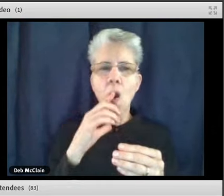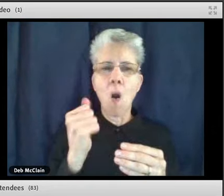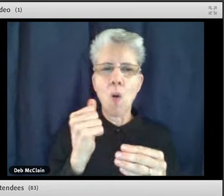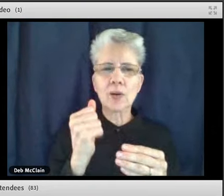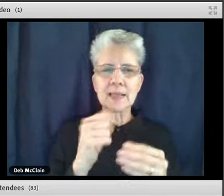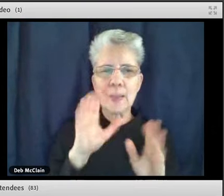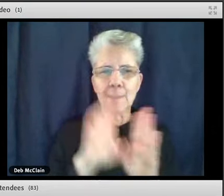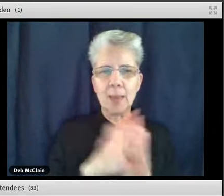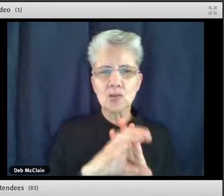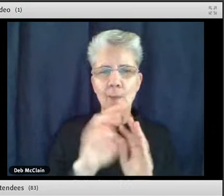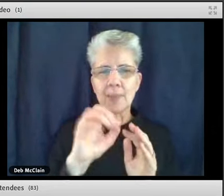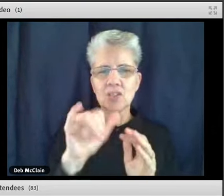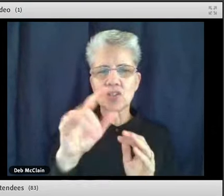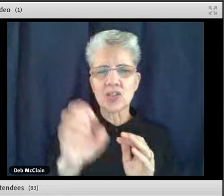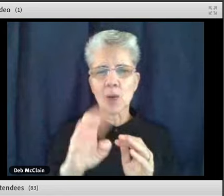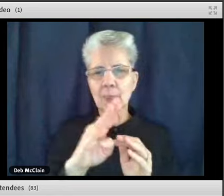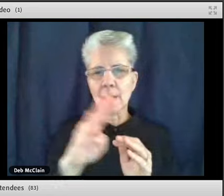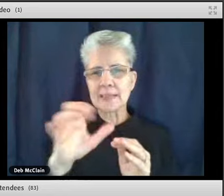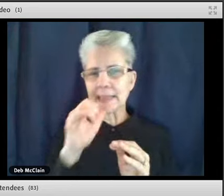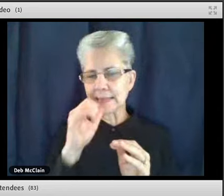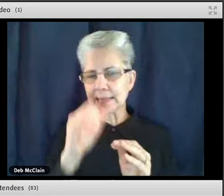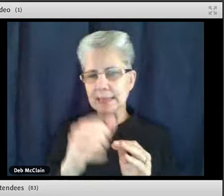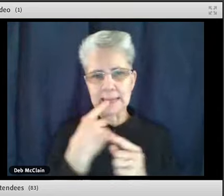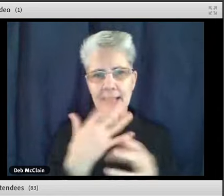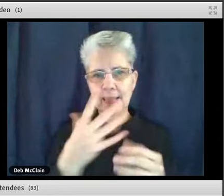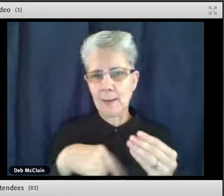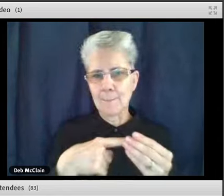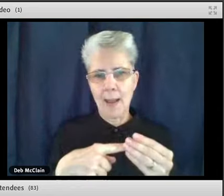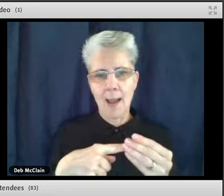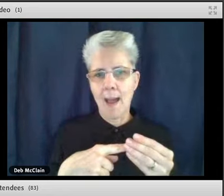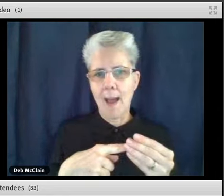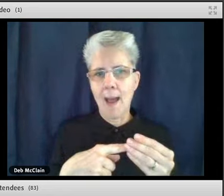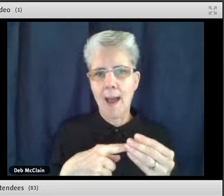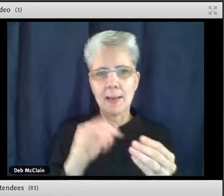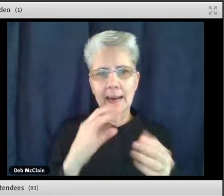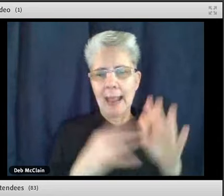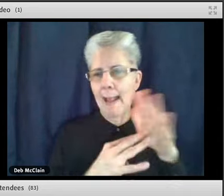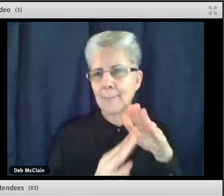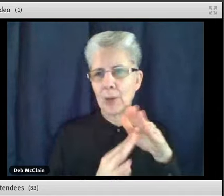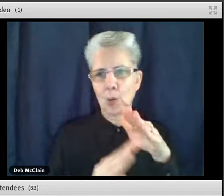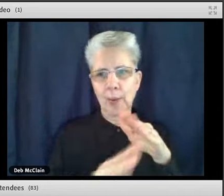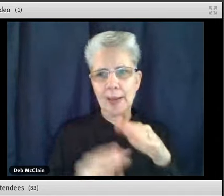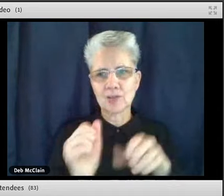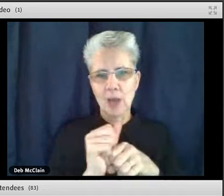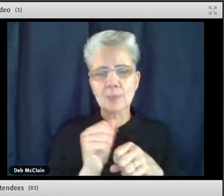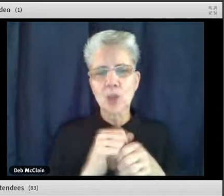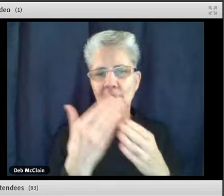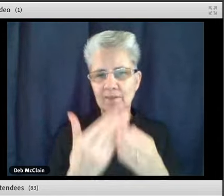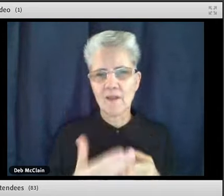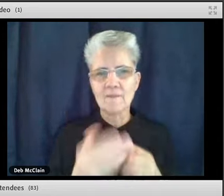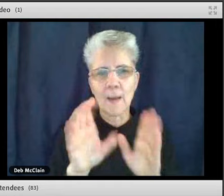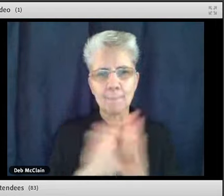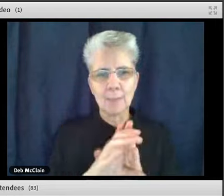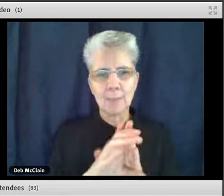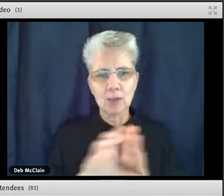on Facebook who's talking about the coronavirus? What are some checks that you might do? And just go ahead and type that in the chat box.